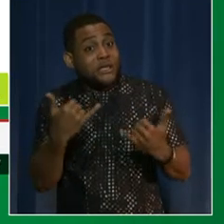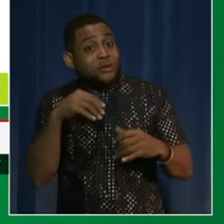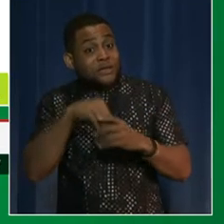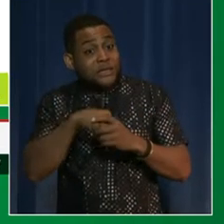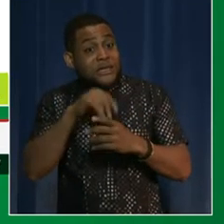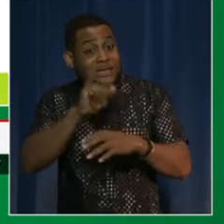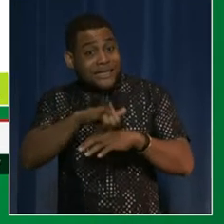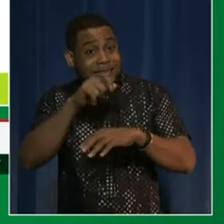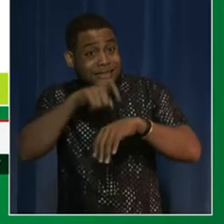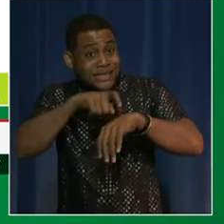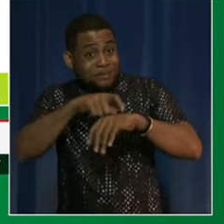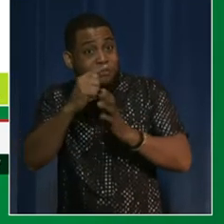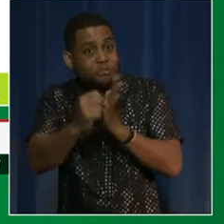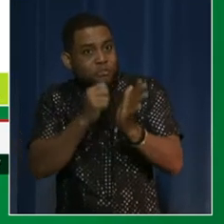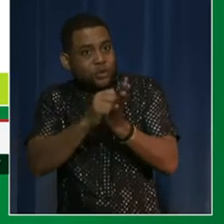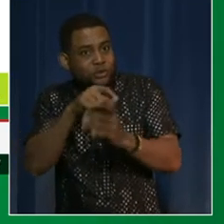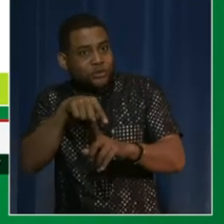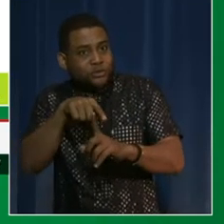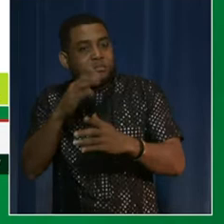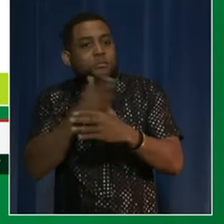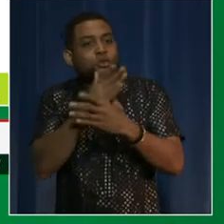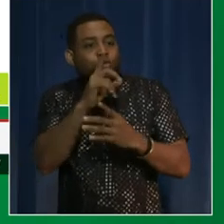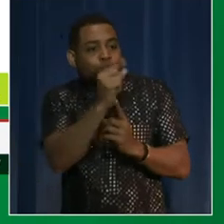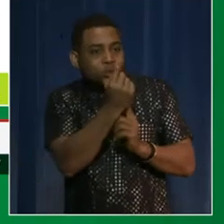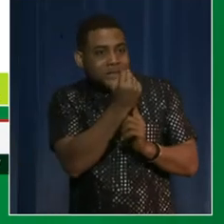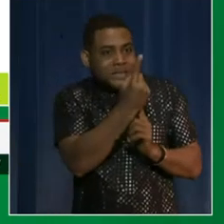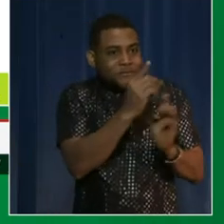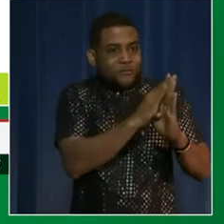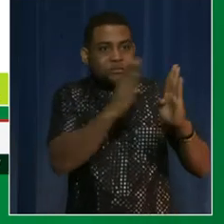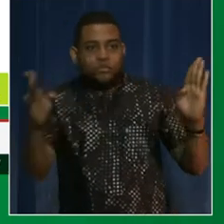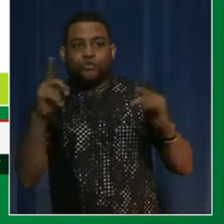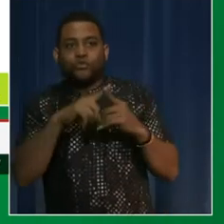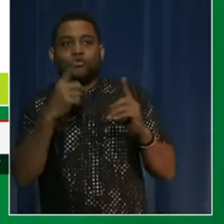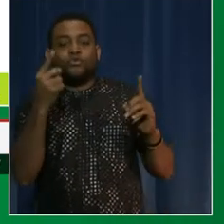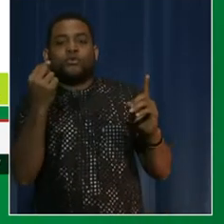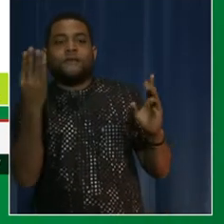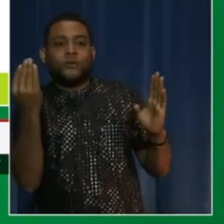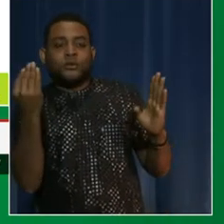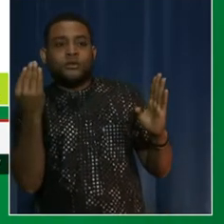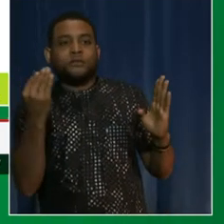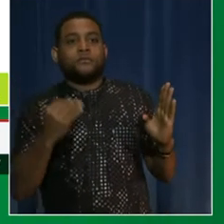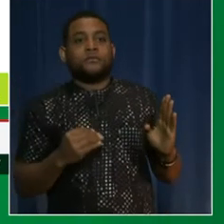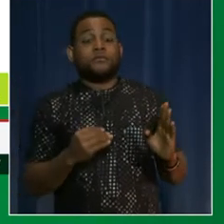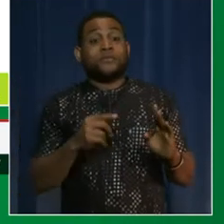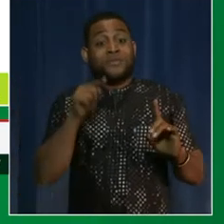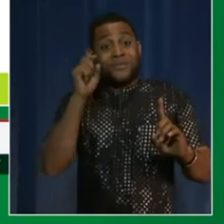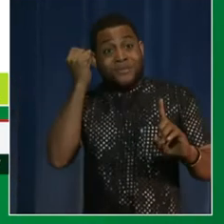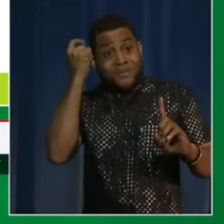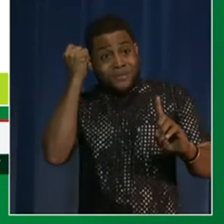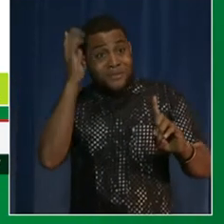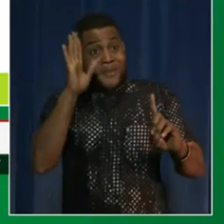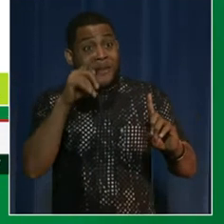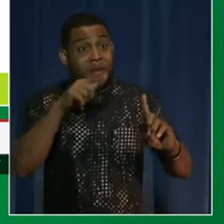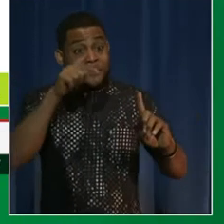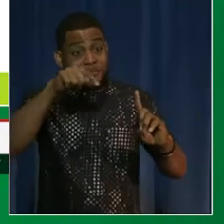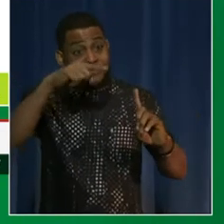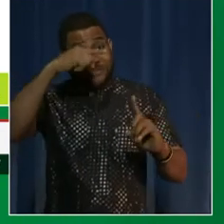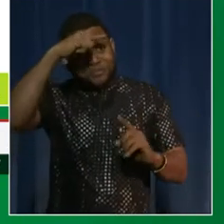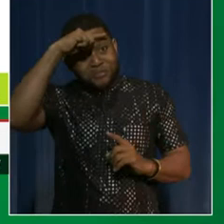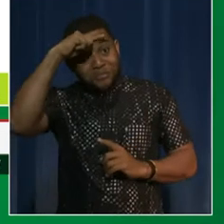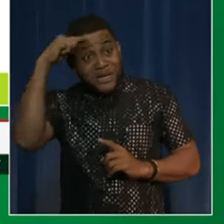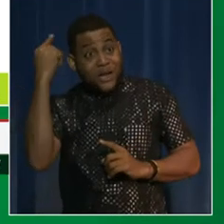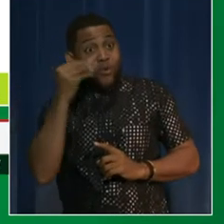between 2011 and 2014. And black households, though, were only able to afford